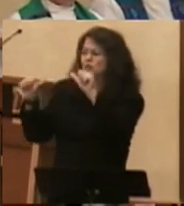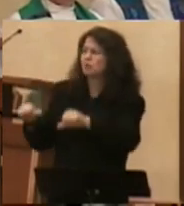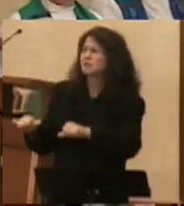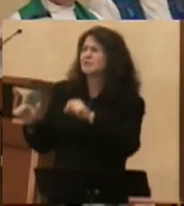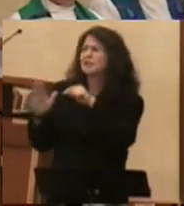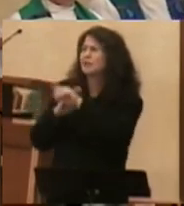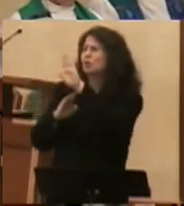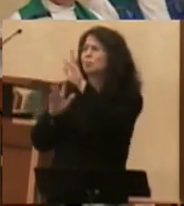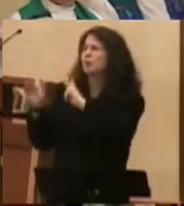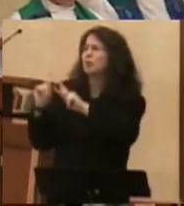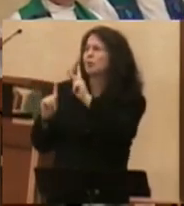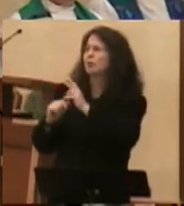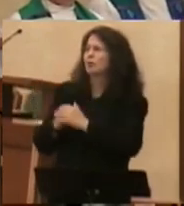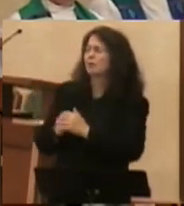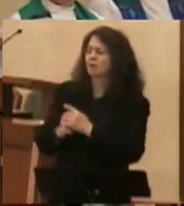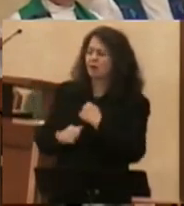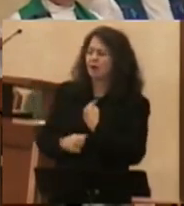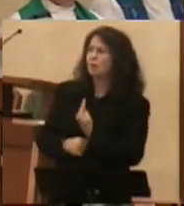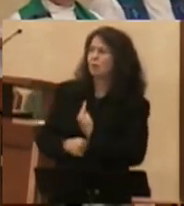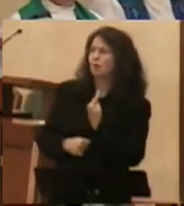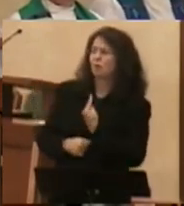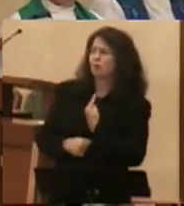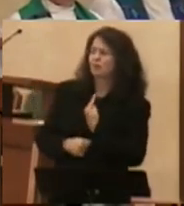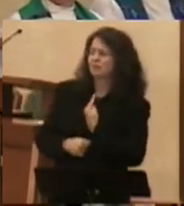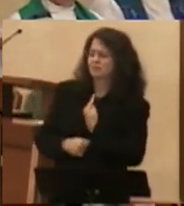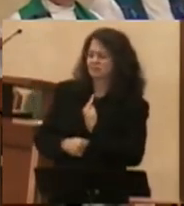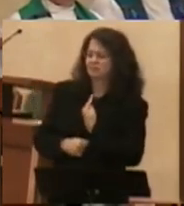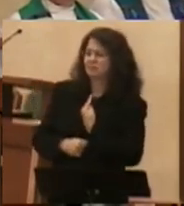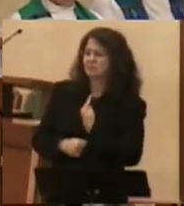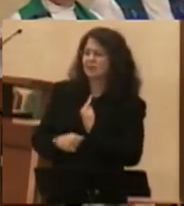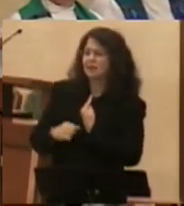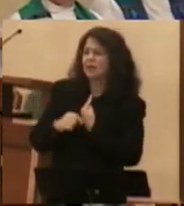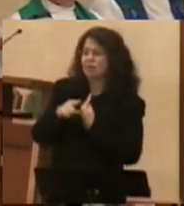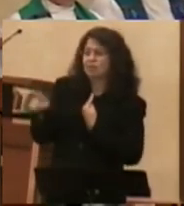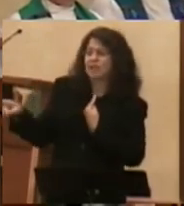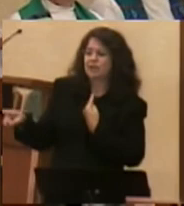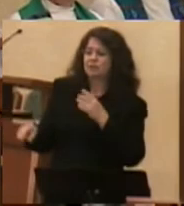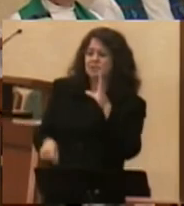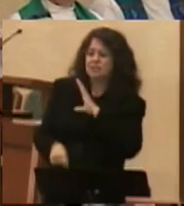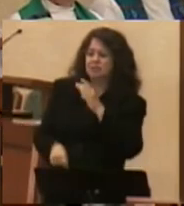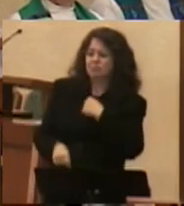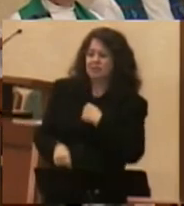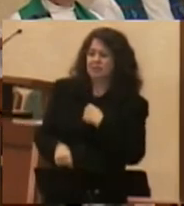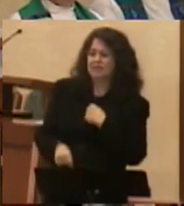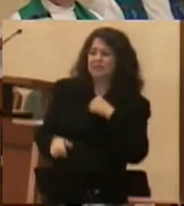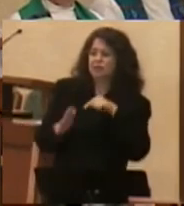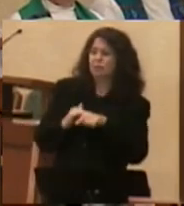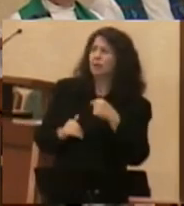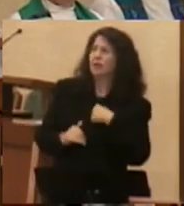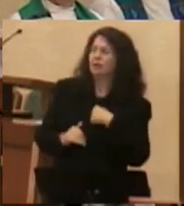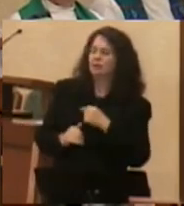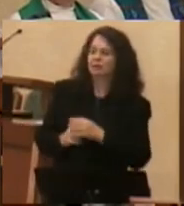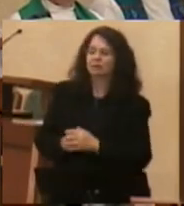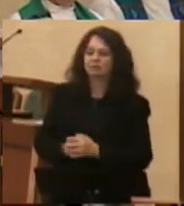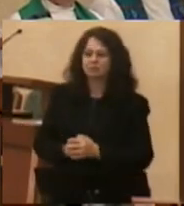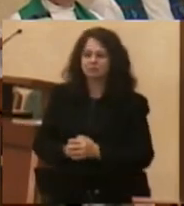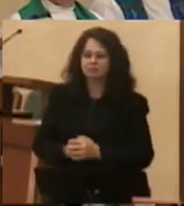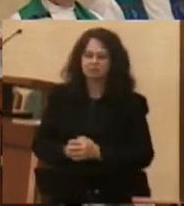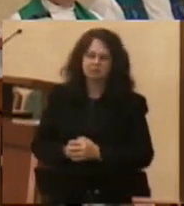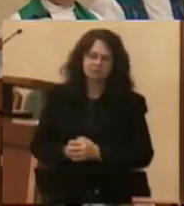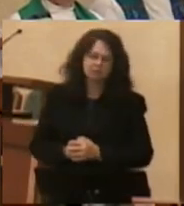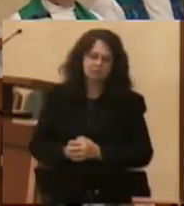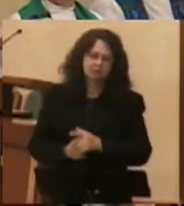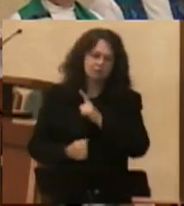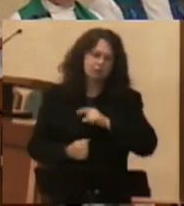sword. I am alone and left, and they are seeking my life to take it away." He said, "Go out and stand